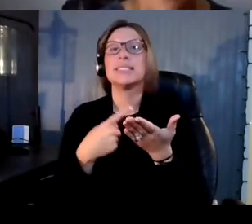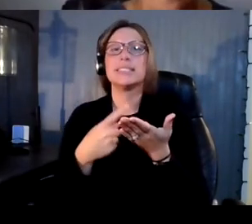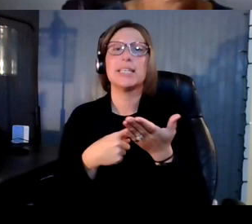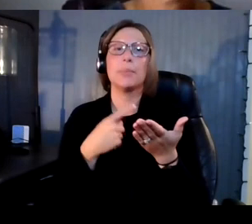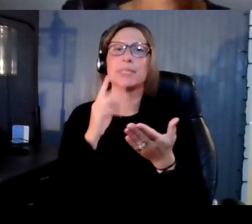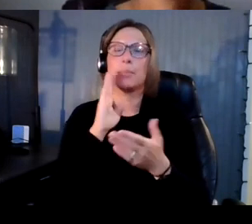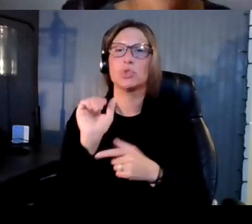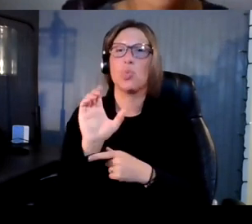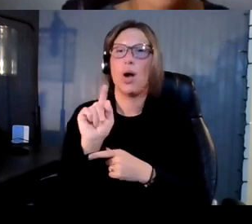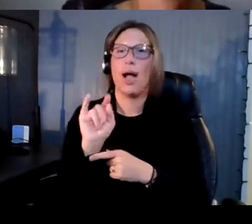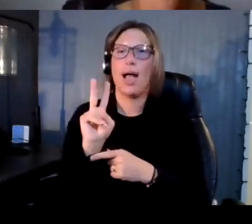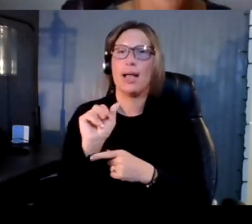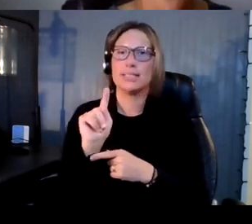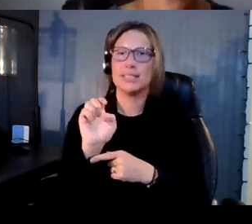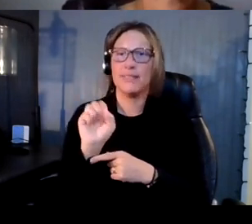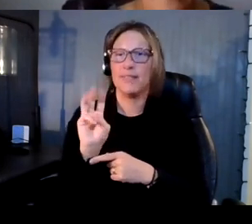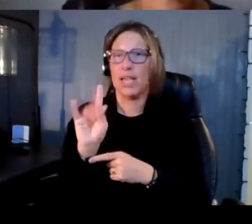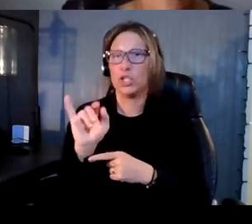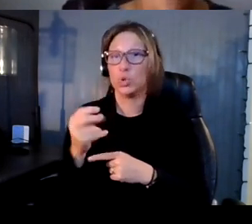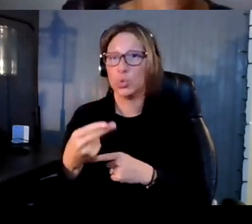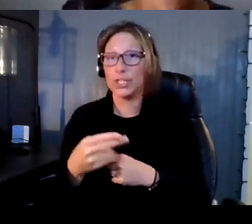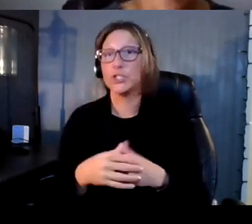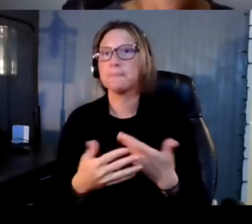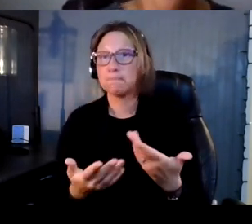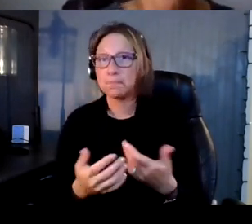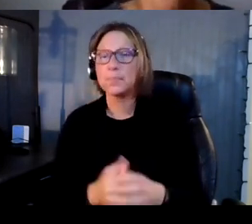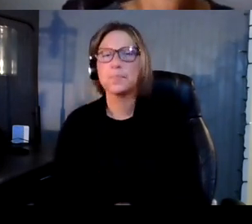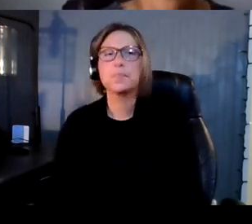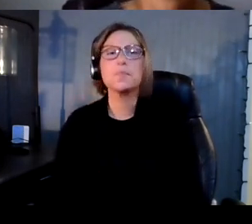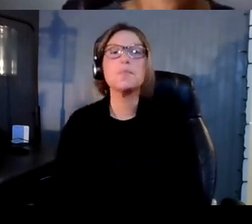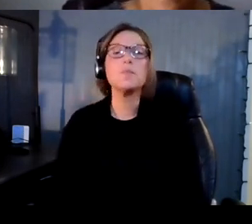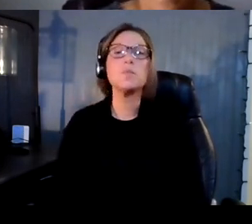switches. So characteristics um,